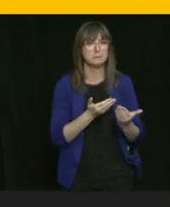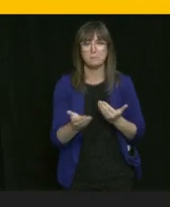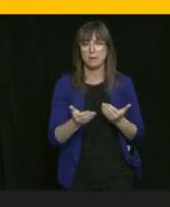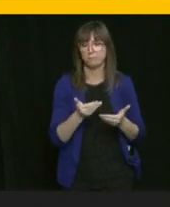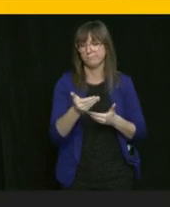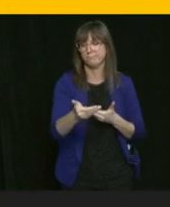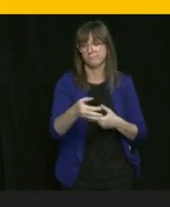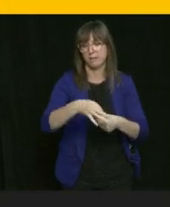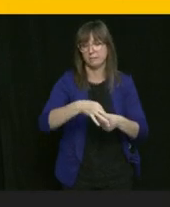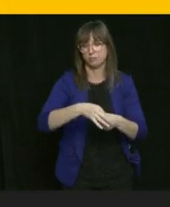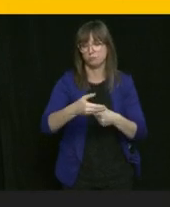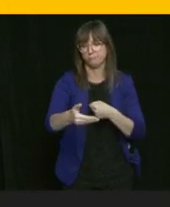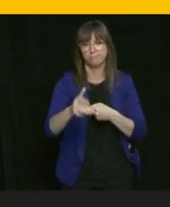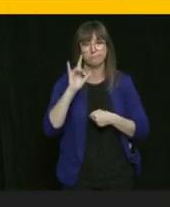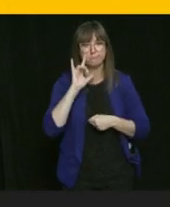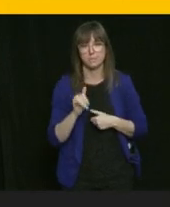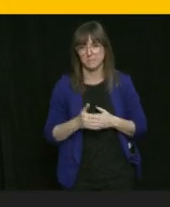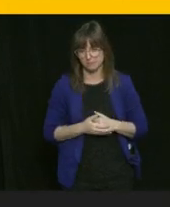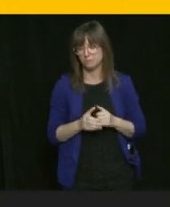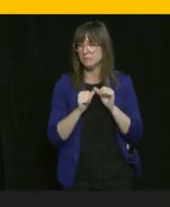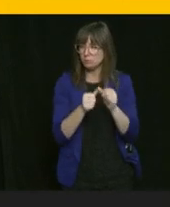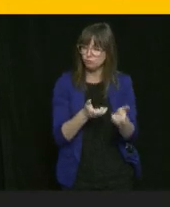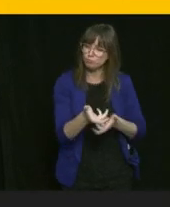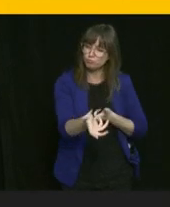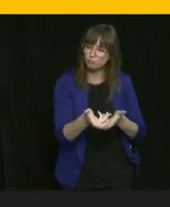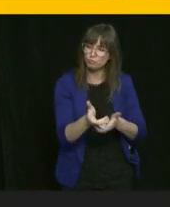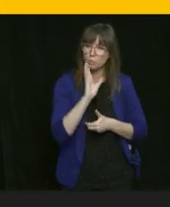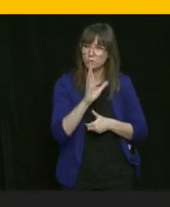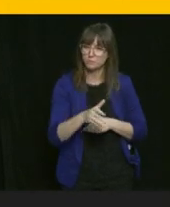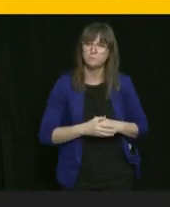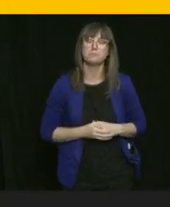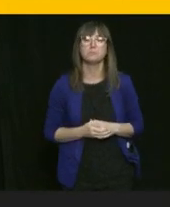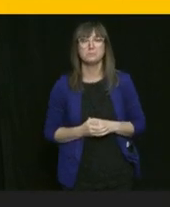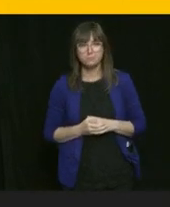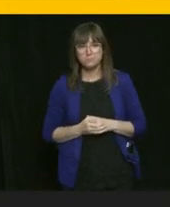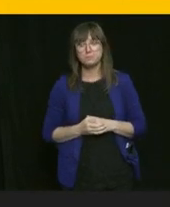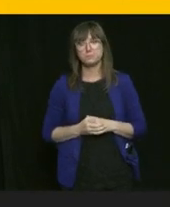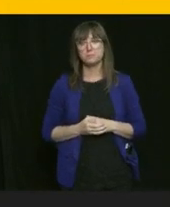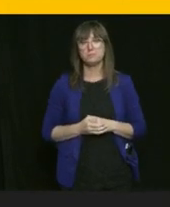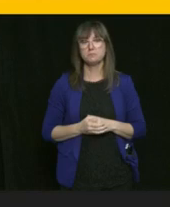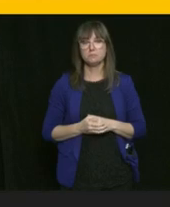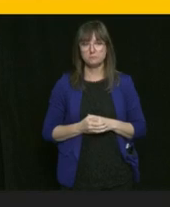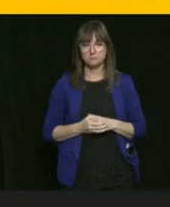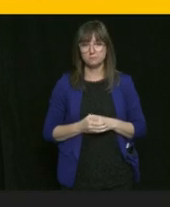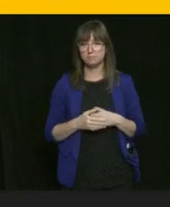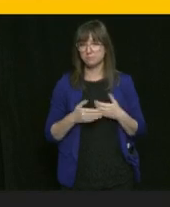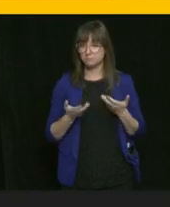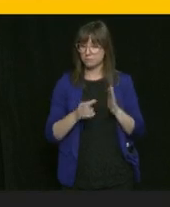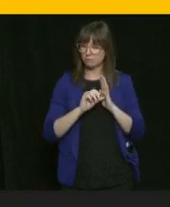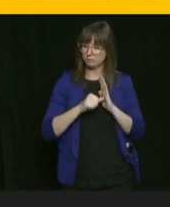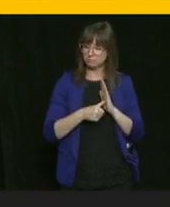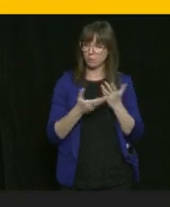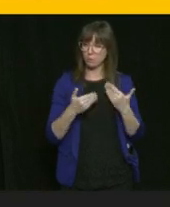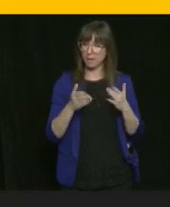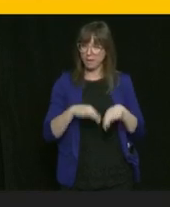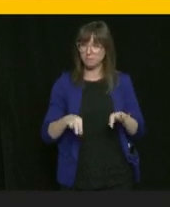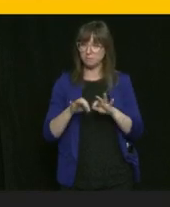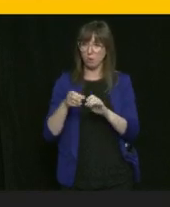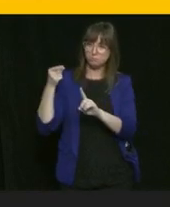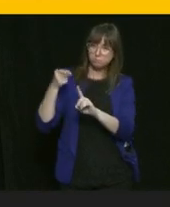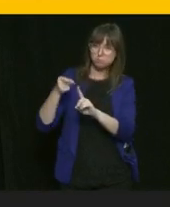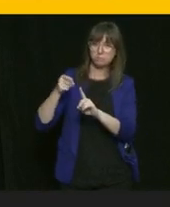of the election is. De lutter contre les changements climatiques. To highlight how important it is to fight climate change, we